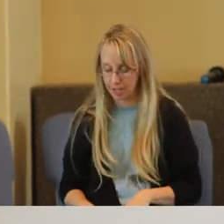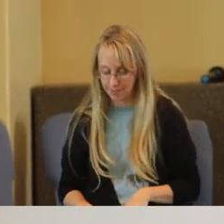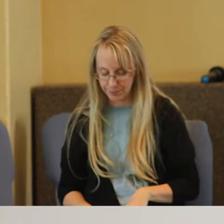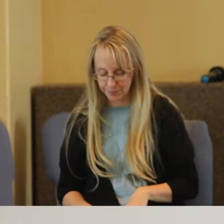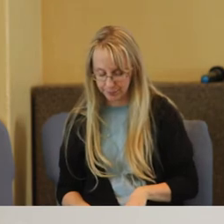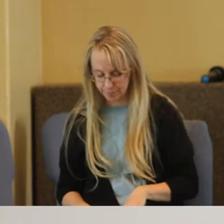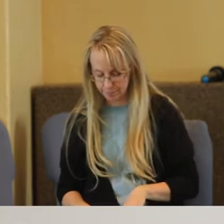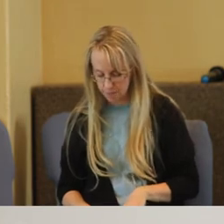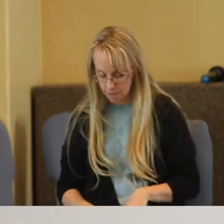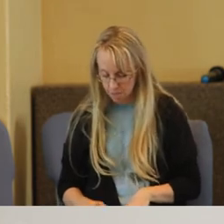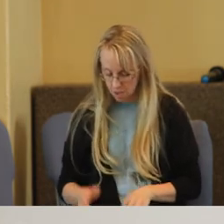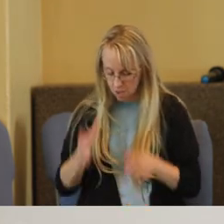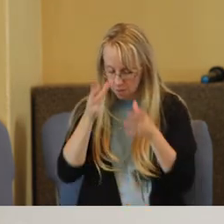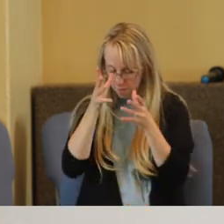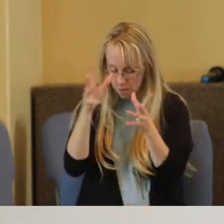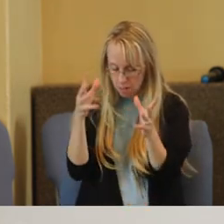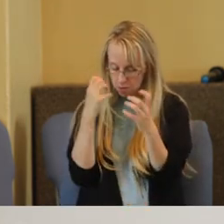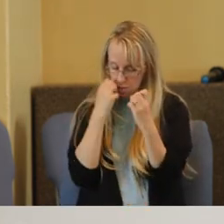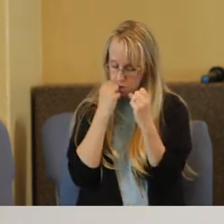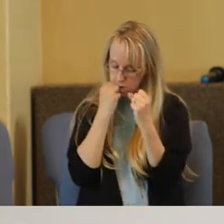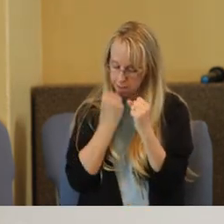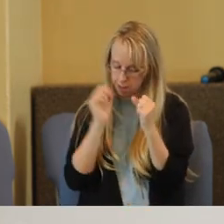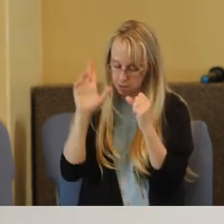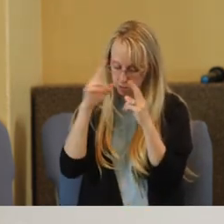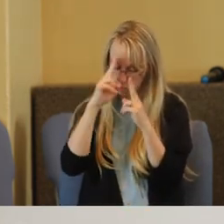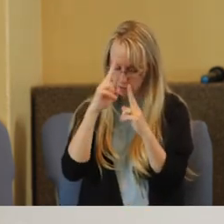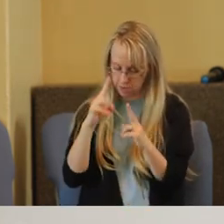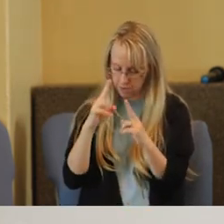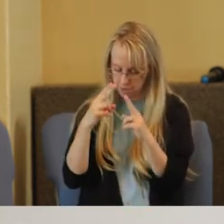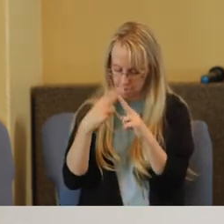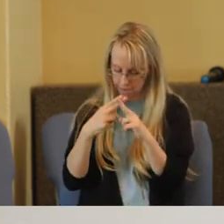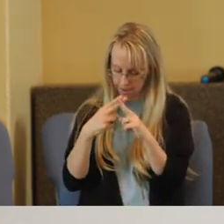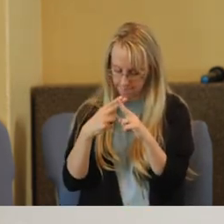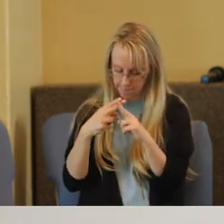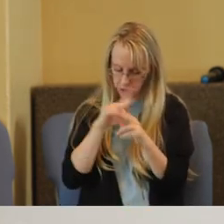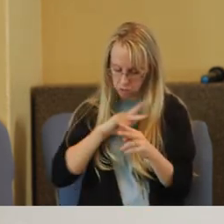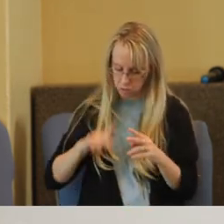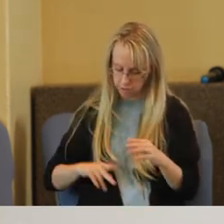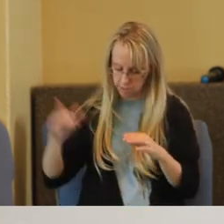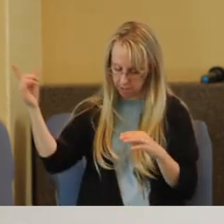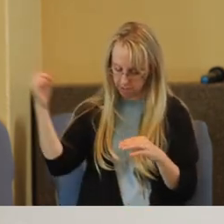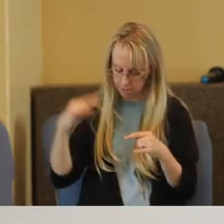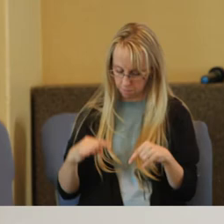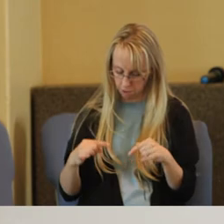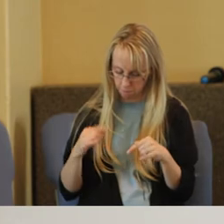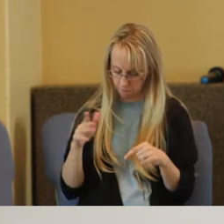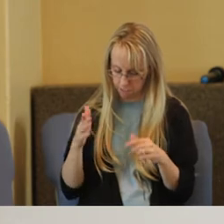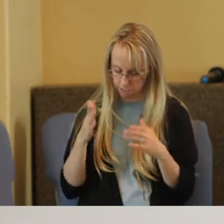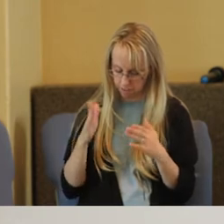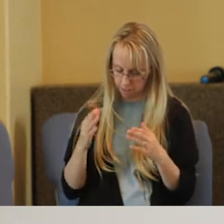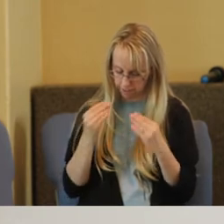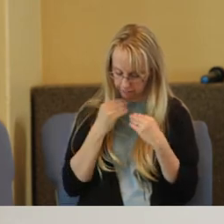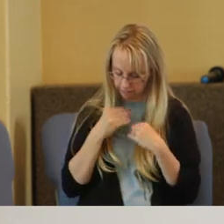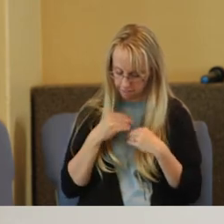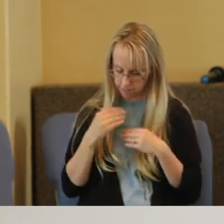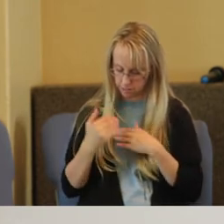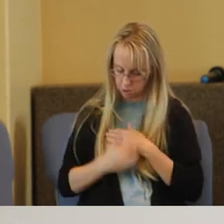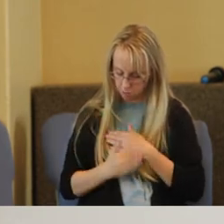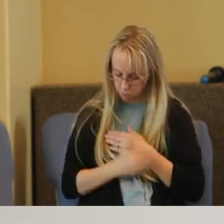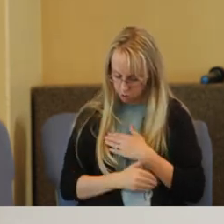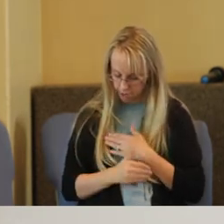Father, hallowed be your name. Your kingdom come. Give us each day our daily bread. And forgive us